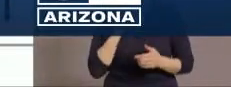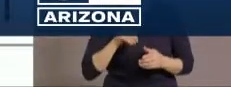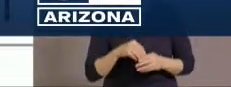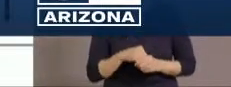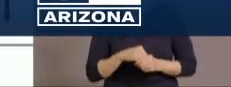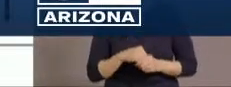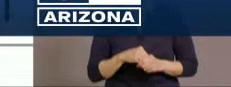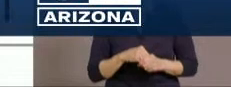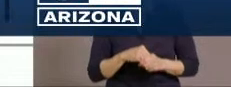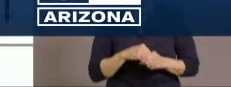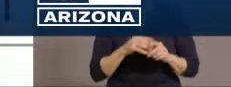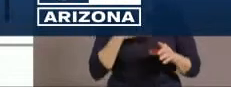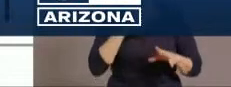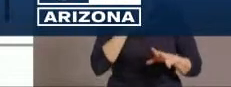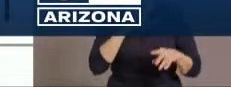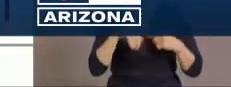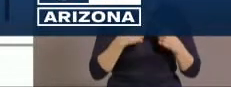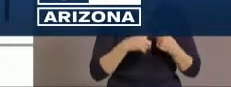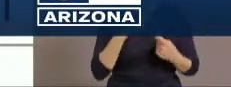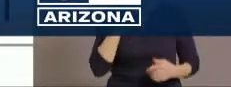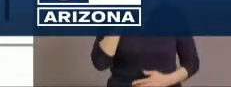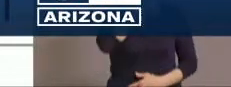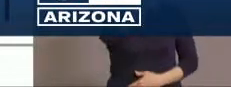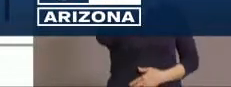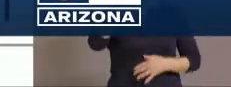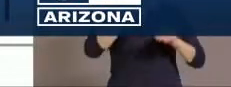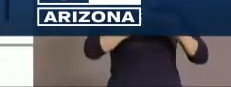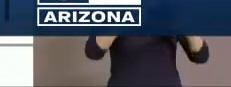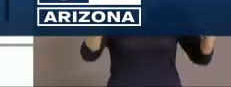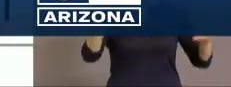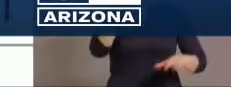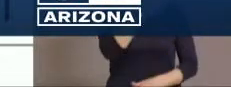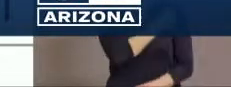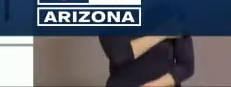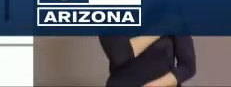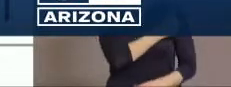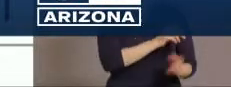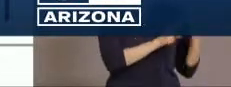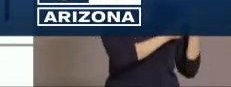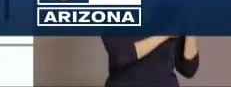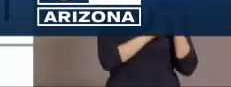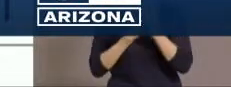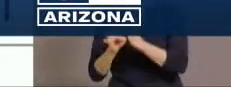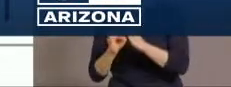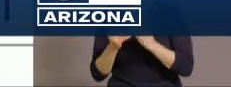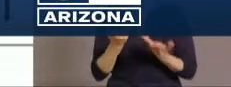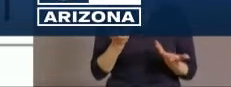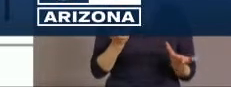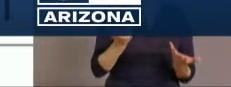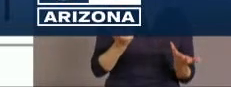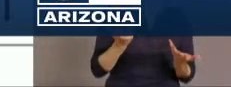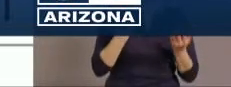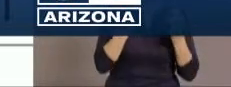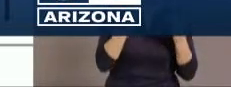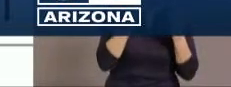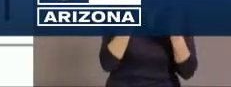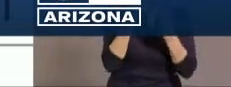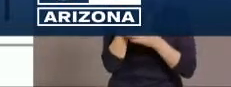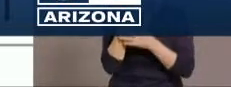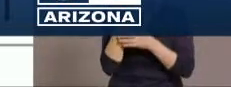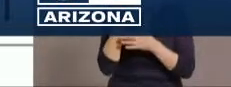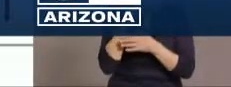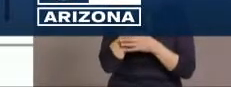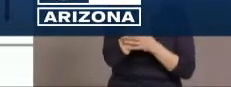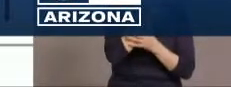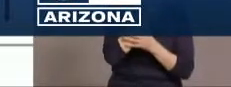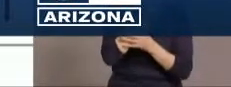talk verbally about what we're seeing in our hospitals, but I just wanted to show the slides of some of the data that we monitor here. So this